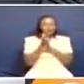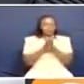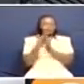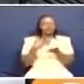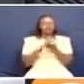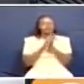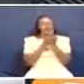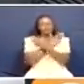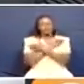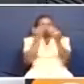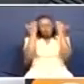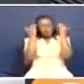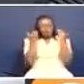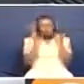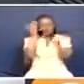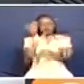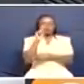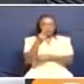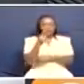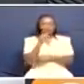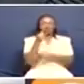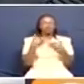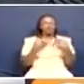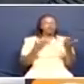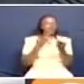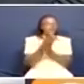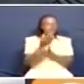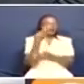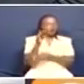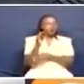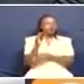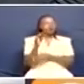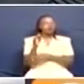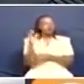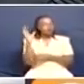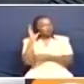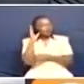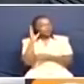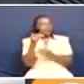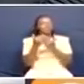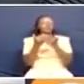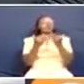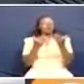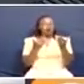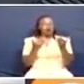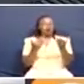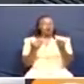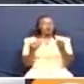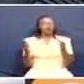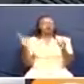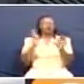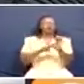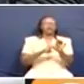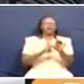of all, do not have a right of audience prior to joinder. And secondly, they